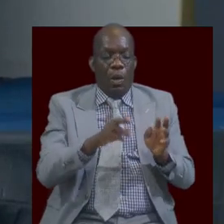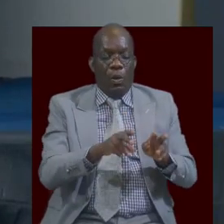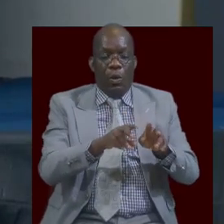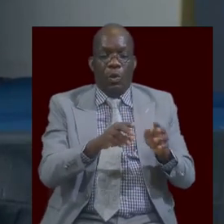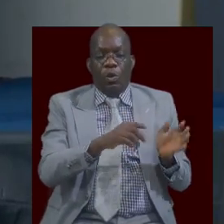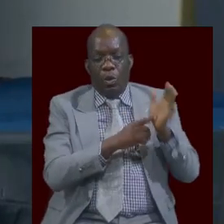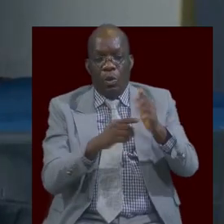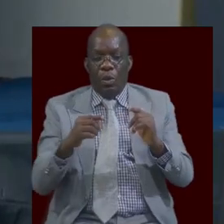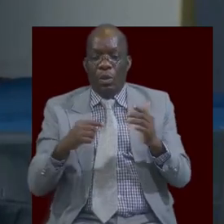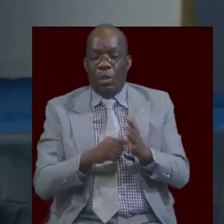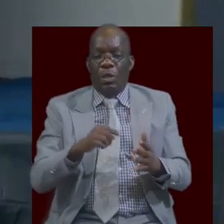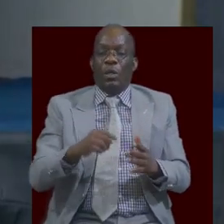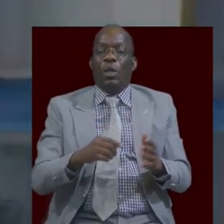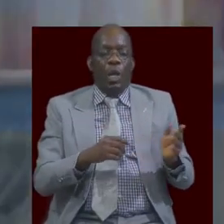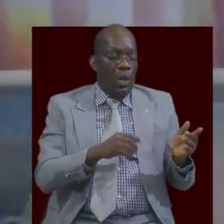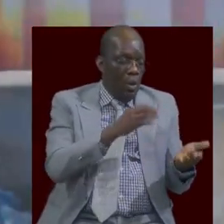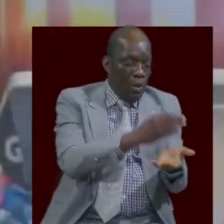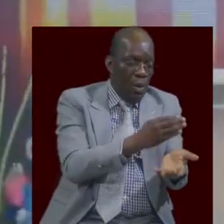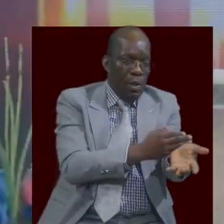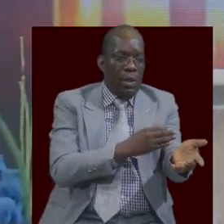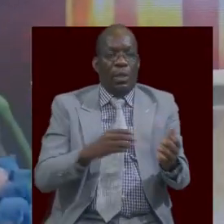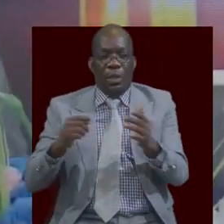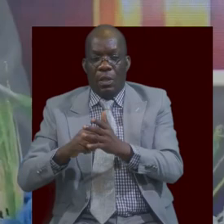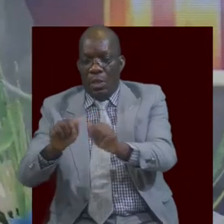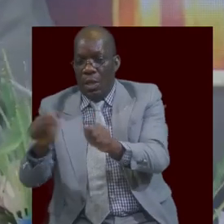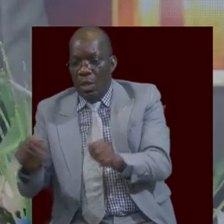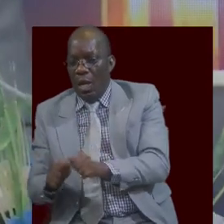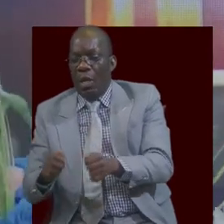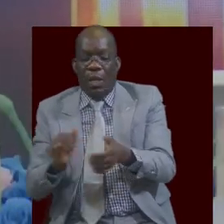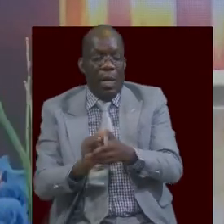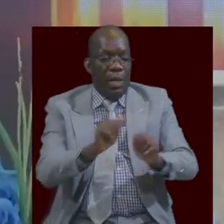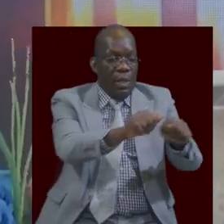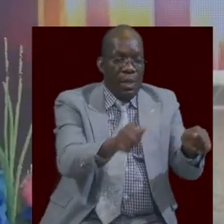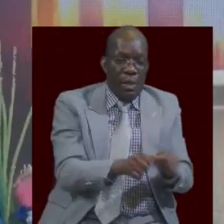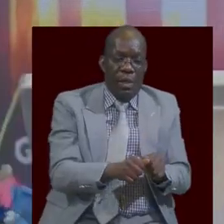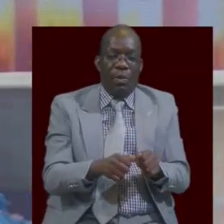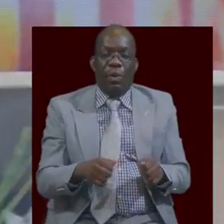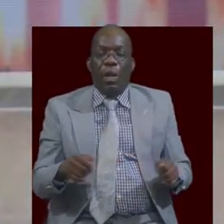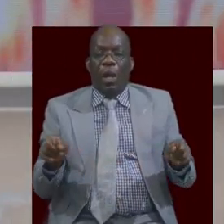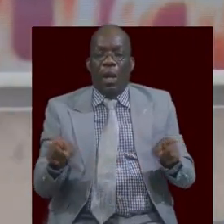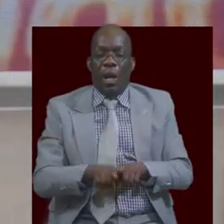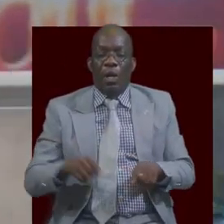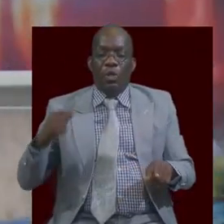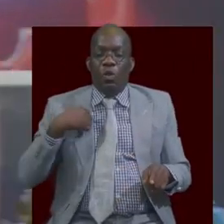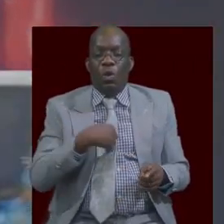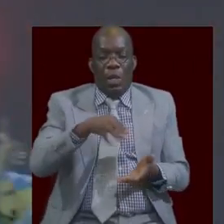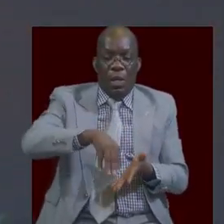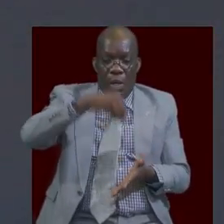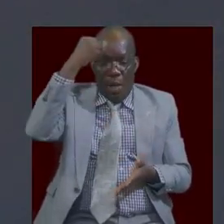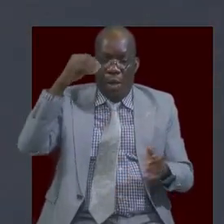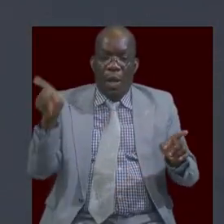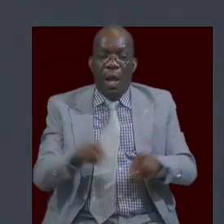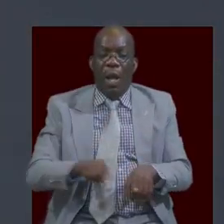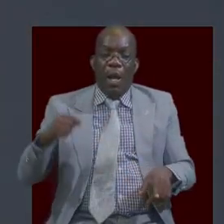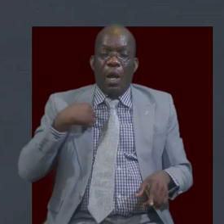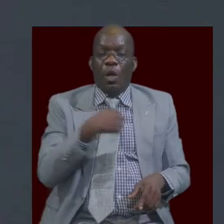exposed to this area and that area as we're learning. And as we explore, and we